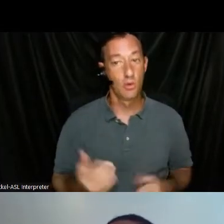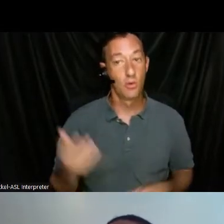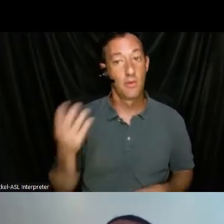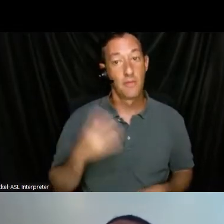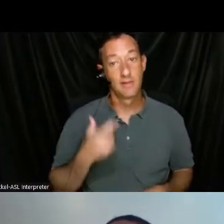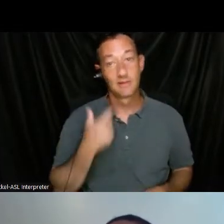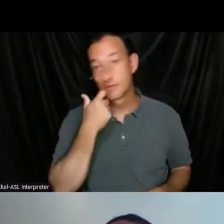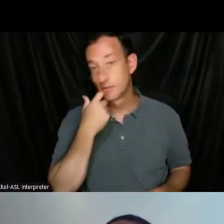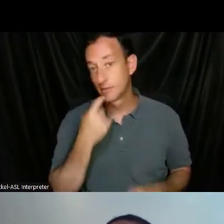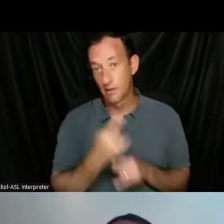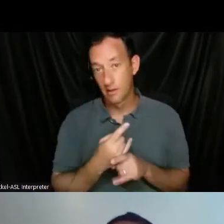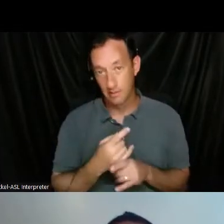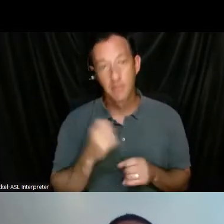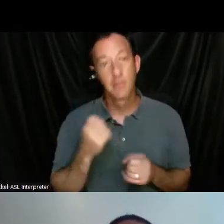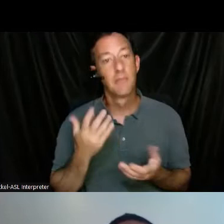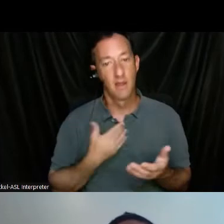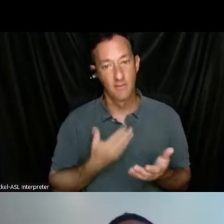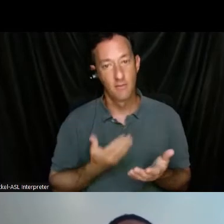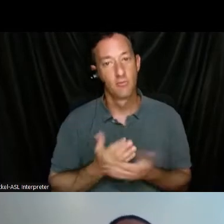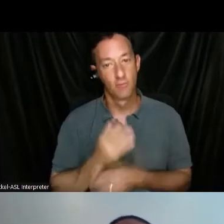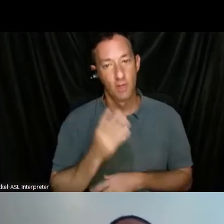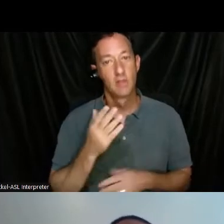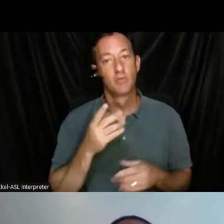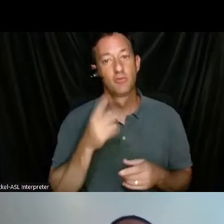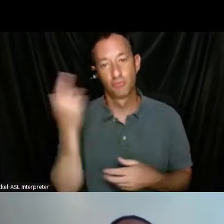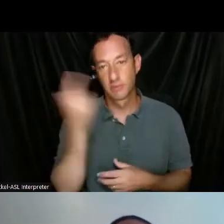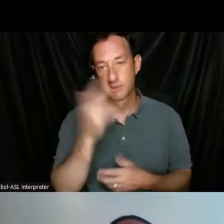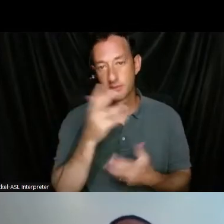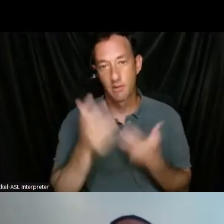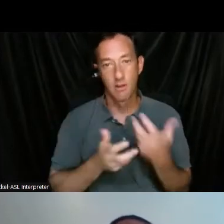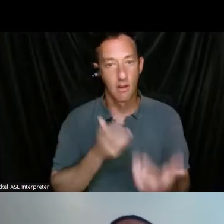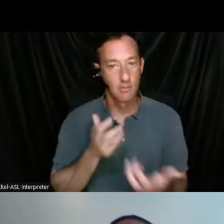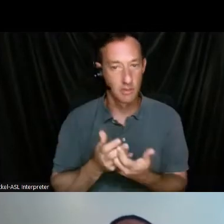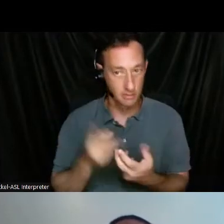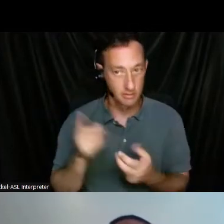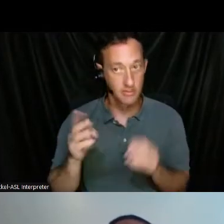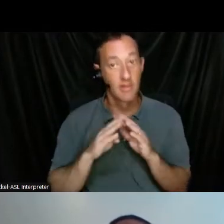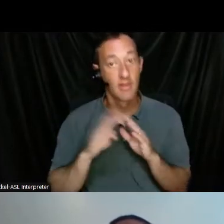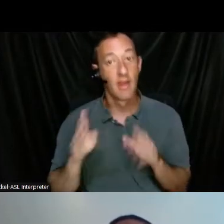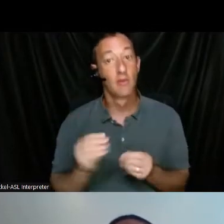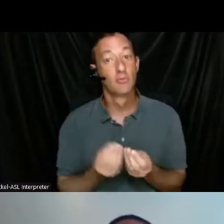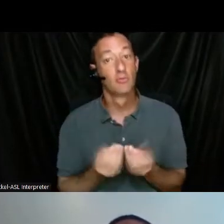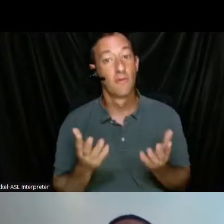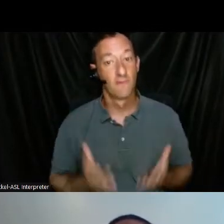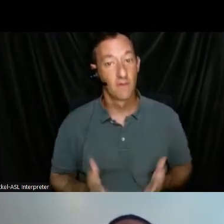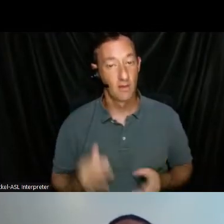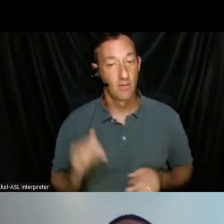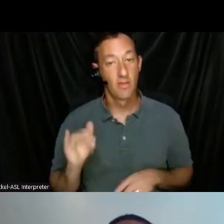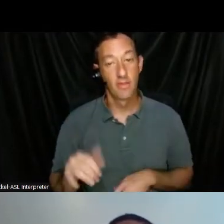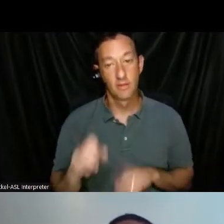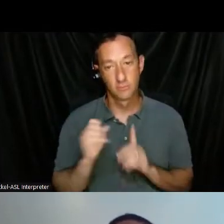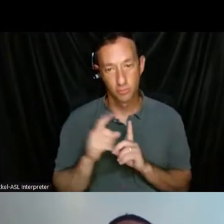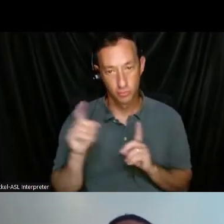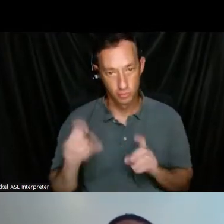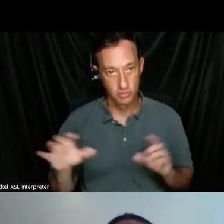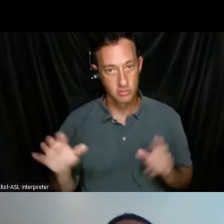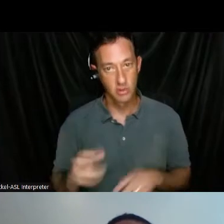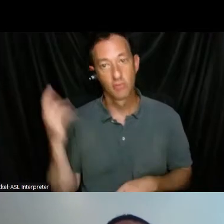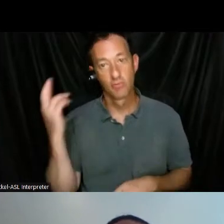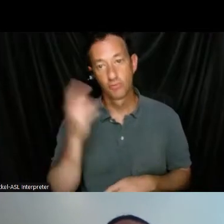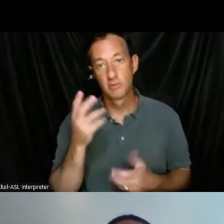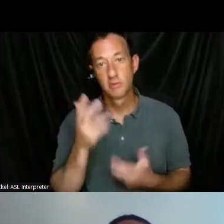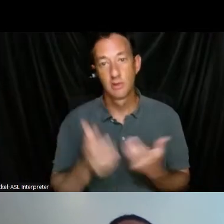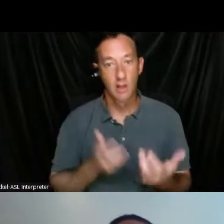to alcohol may be entitled to a reasonable accommodation. So the housing provider in that circumstance should have performed a reasonable accommodation